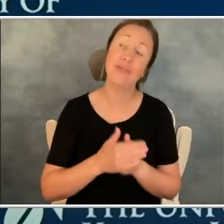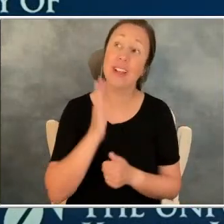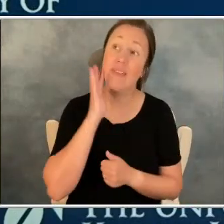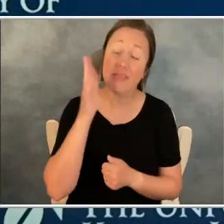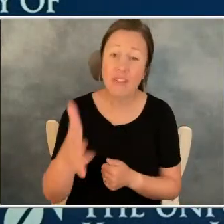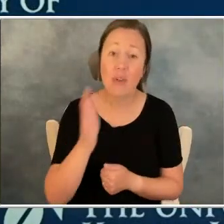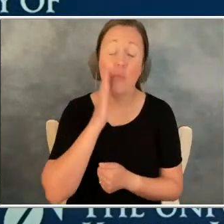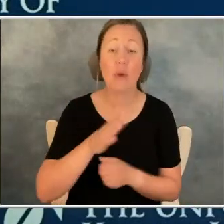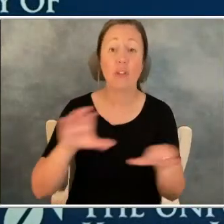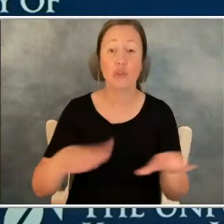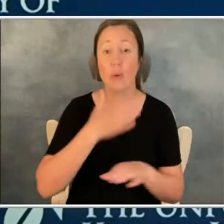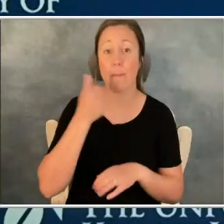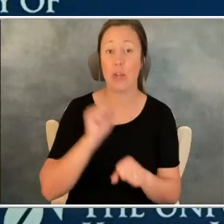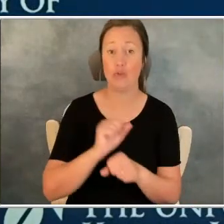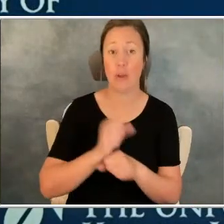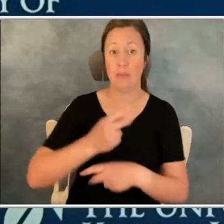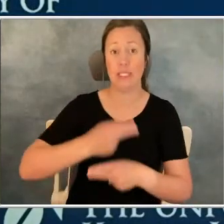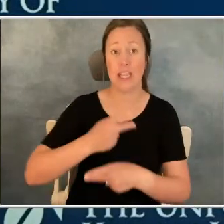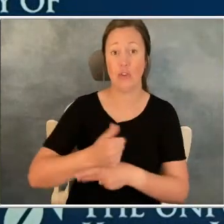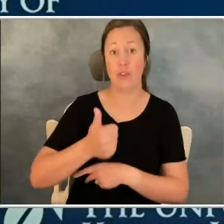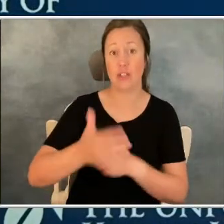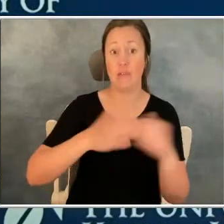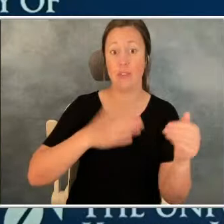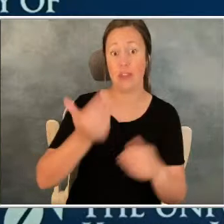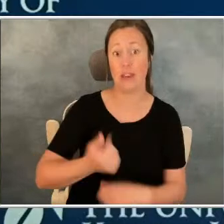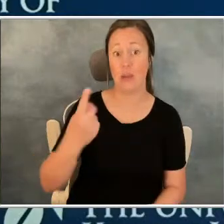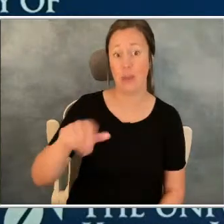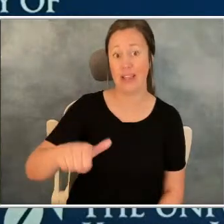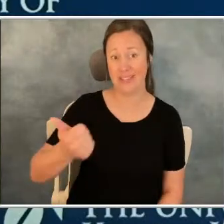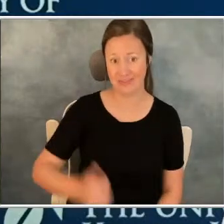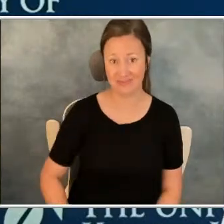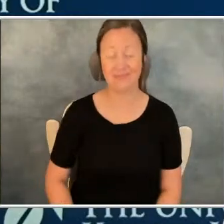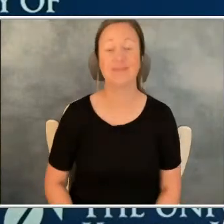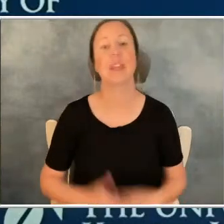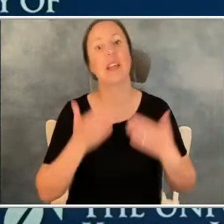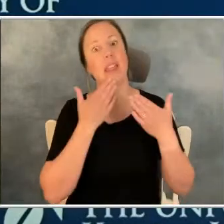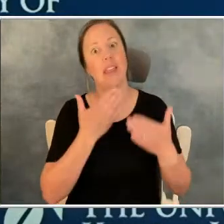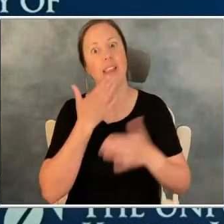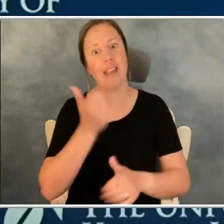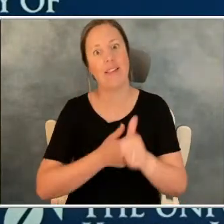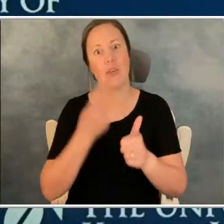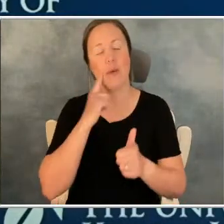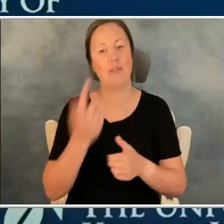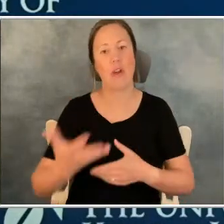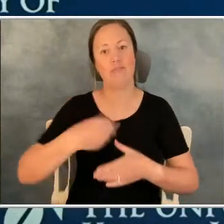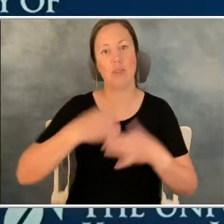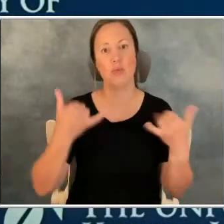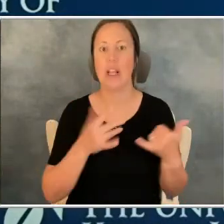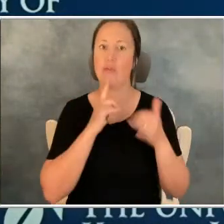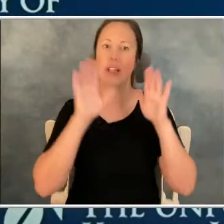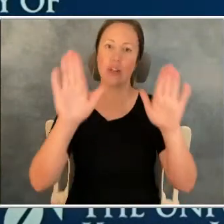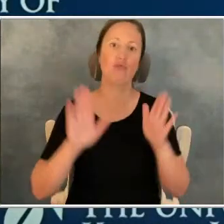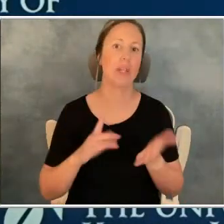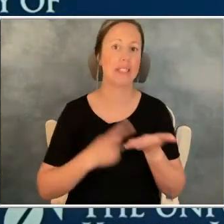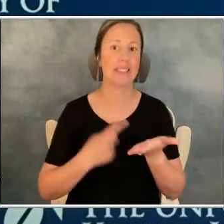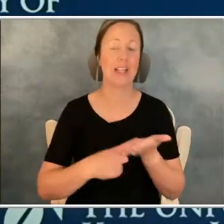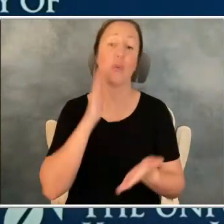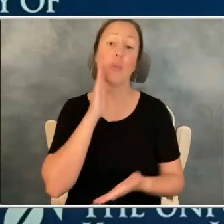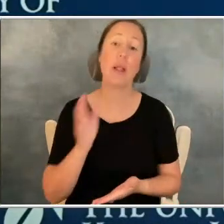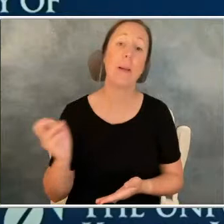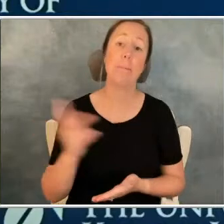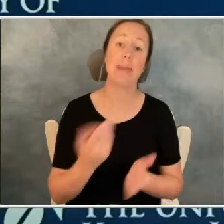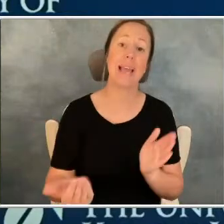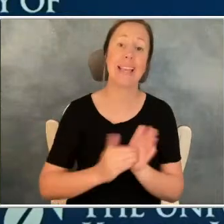of taking care of yourself than anybody else. Thanks to everybody for being with us today. It's been a great discussion. We'll be back again tomorrow.